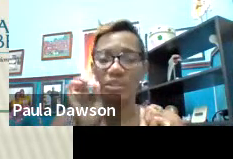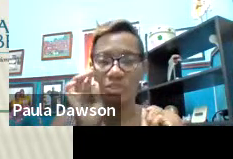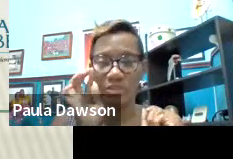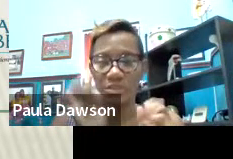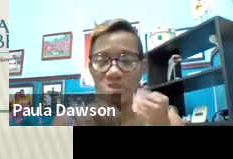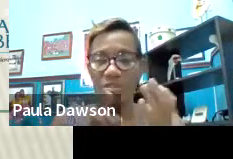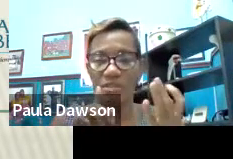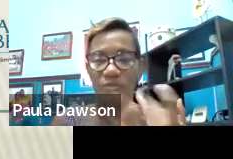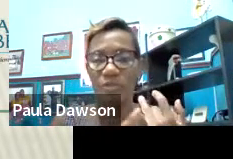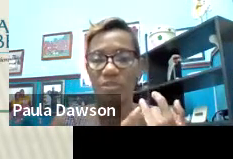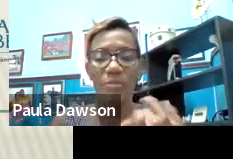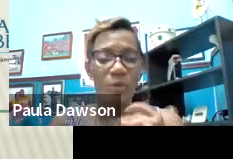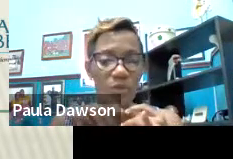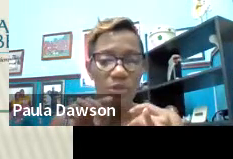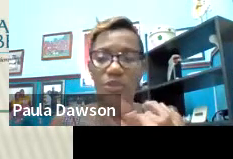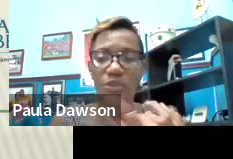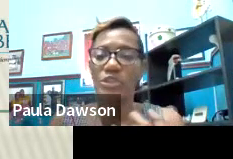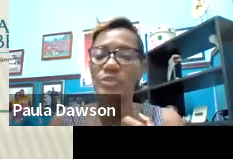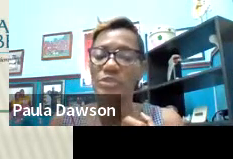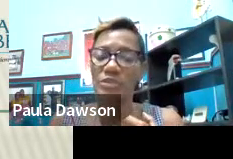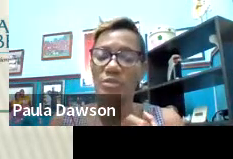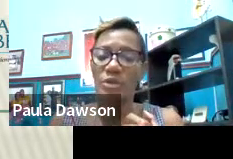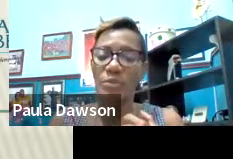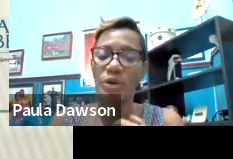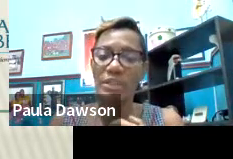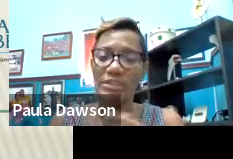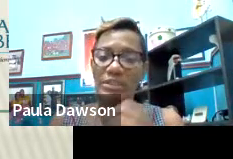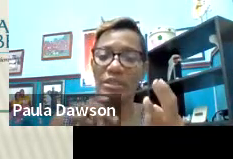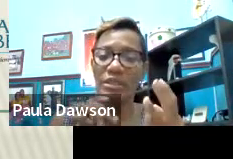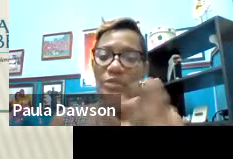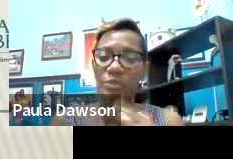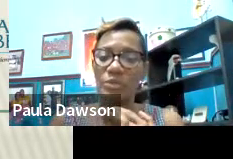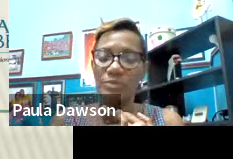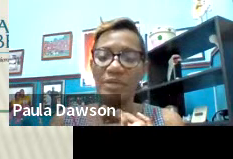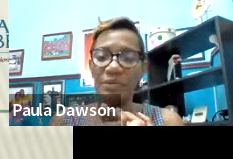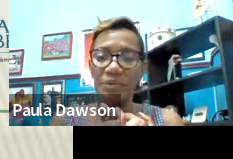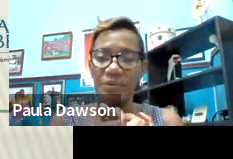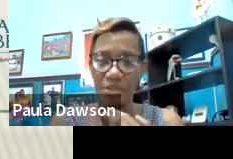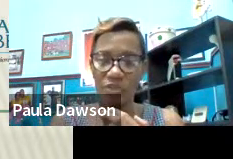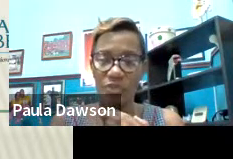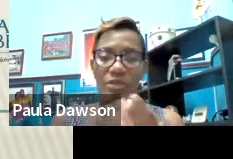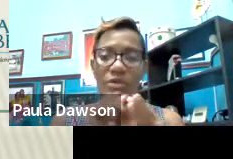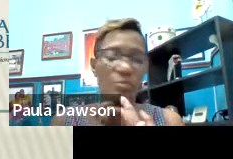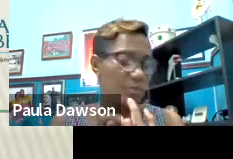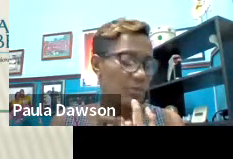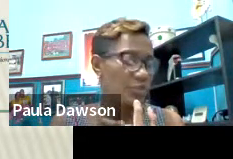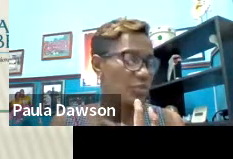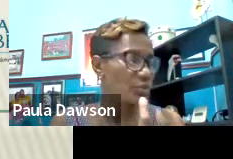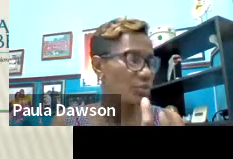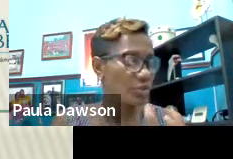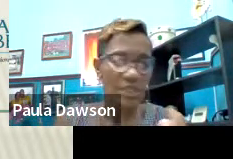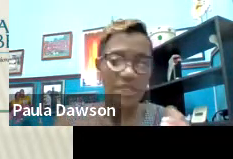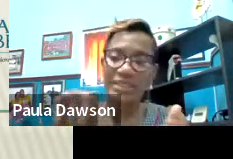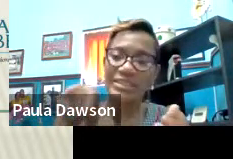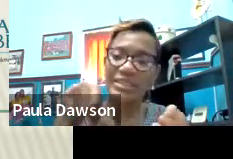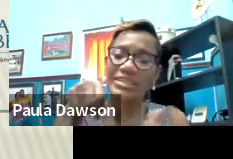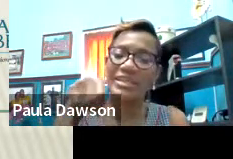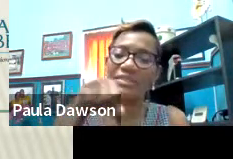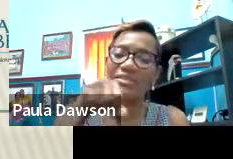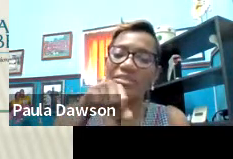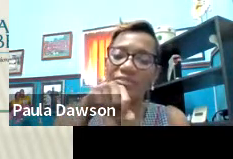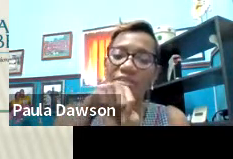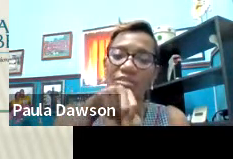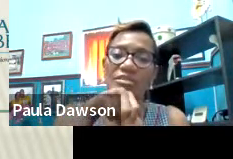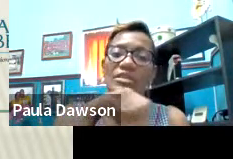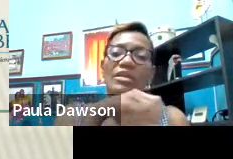in neurological diseases, for example, children with cerebral palsy, people with spinal cord injury, or people with stroke. They tend to